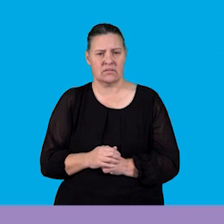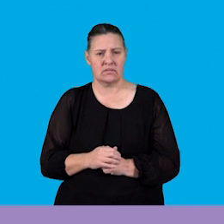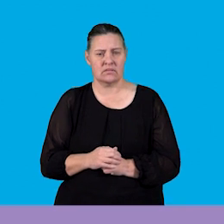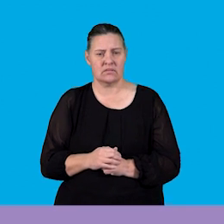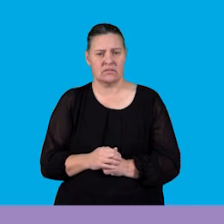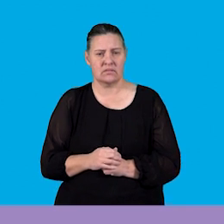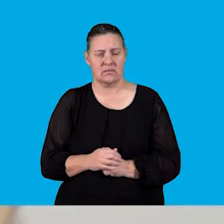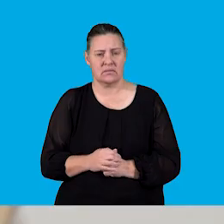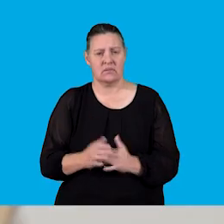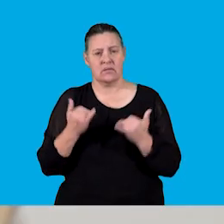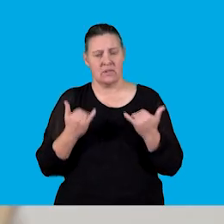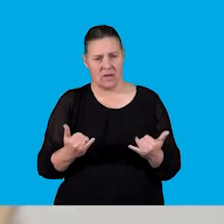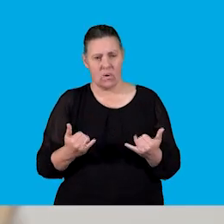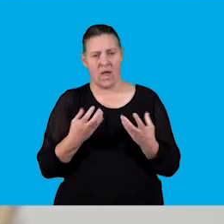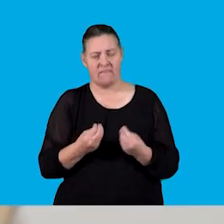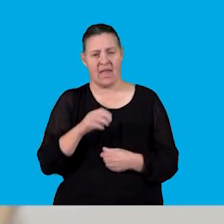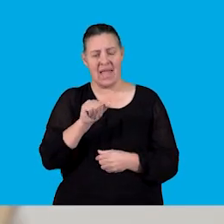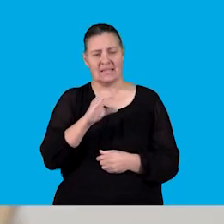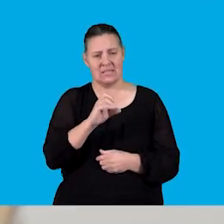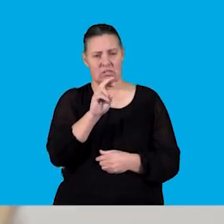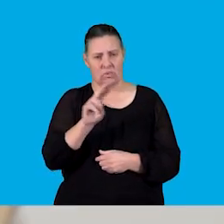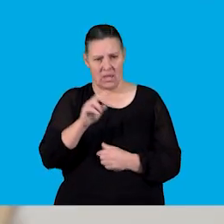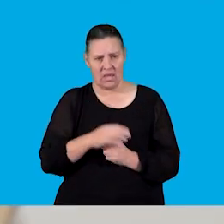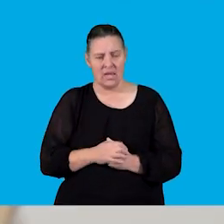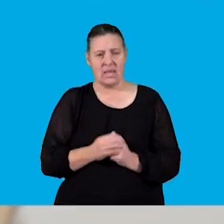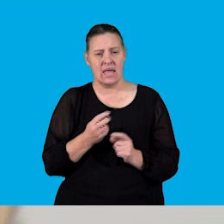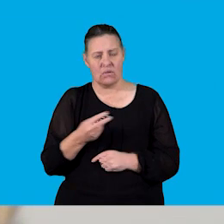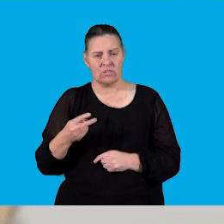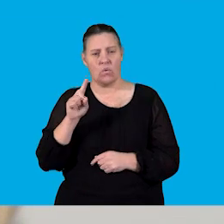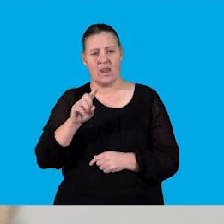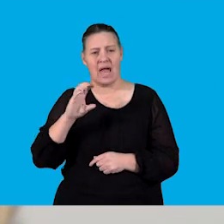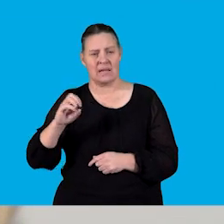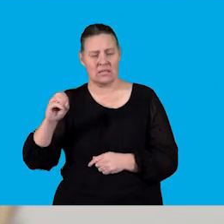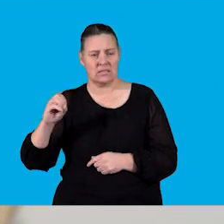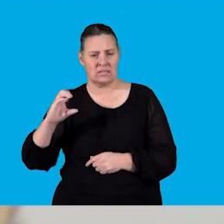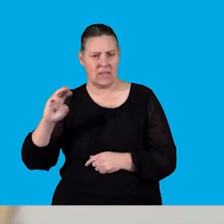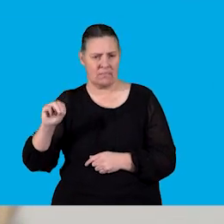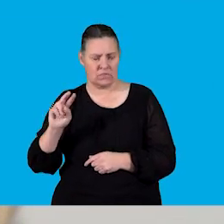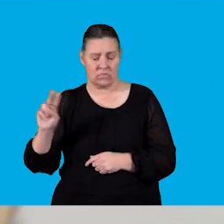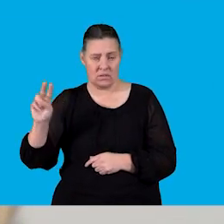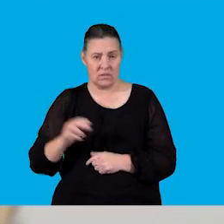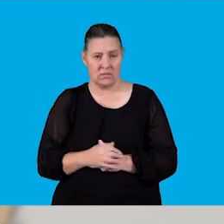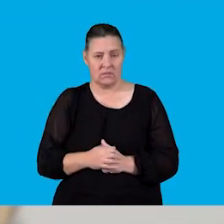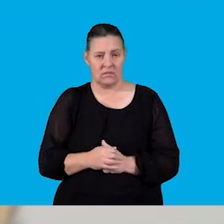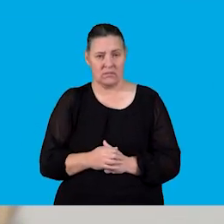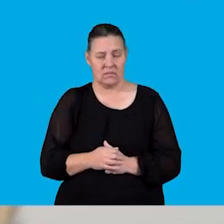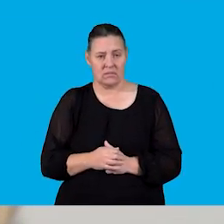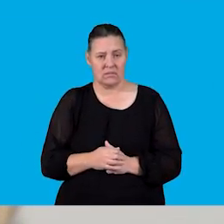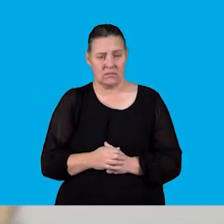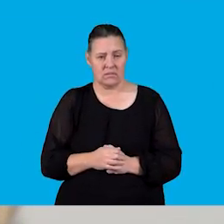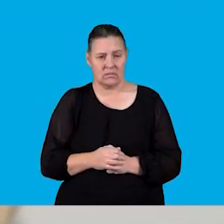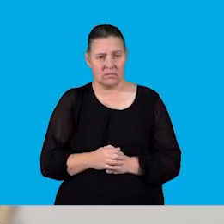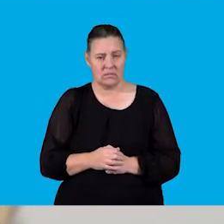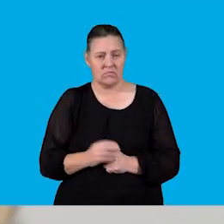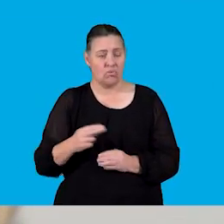centimeters squared. So now we have AC squared is equals to 100 centimeters squared.